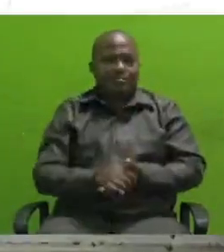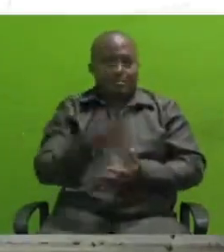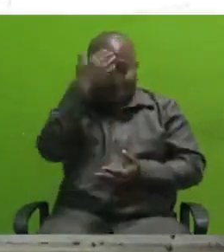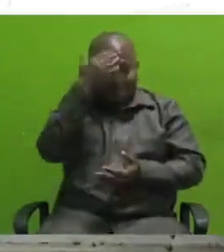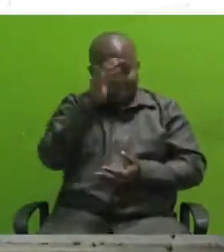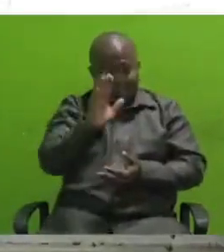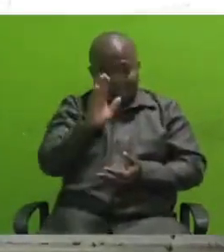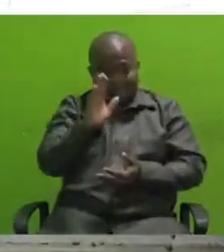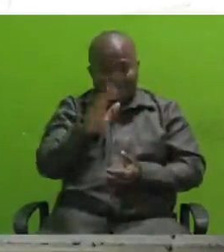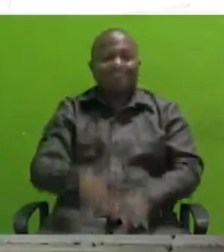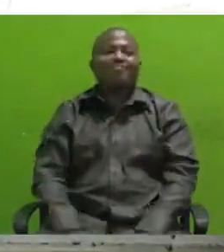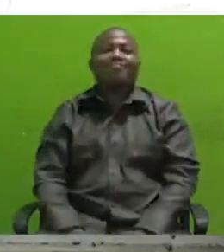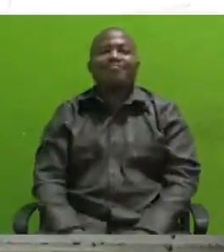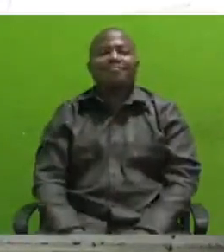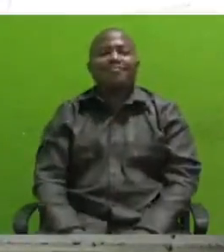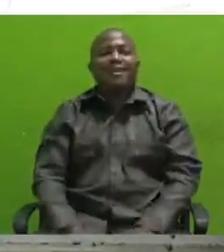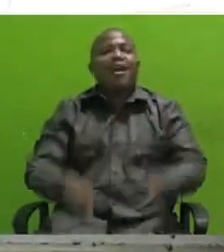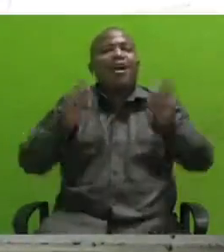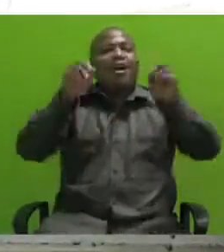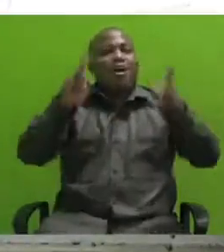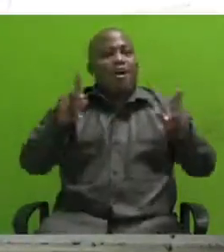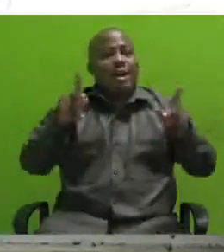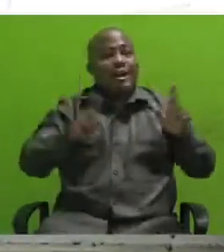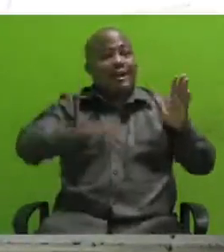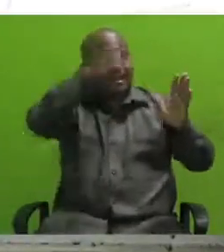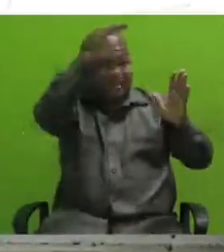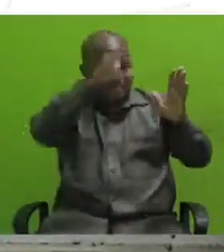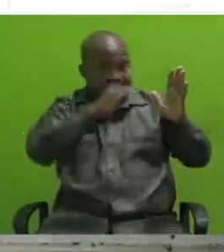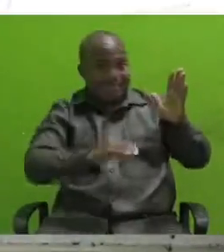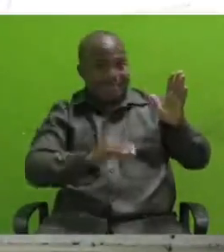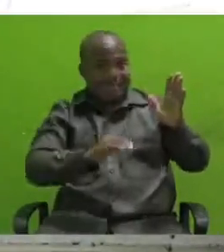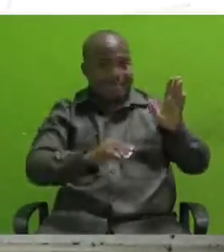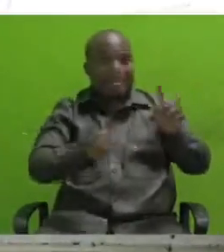Okay, these are the questions to be done by you at your take-home assignment.